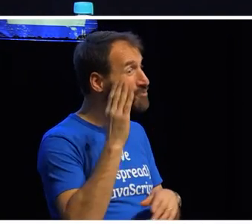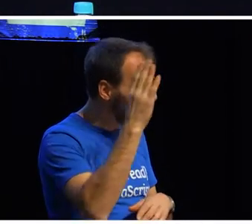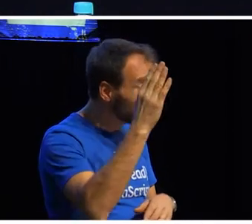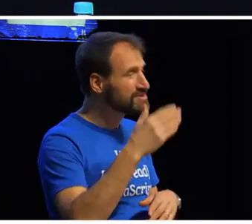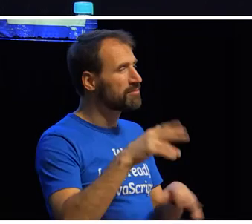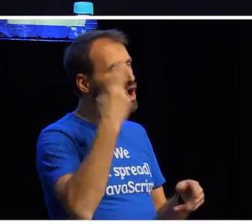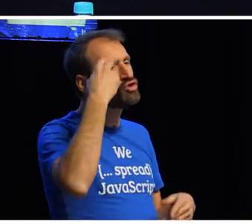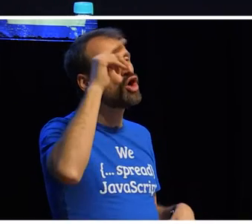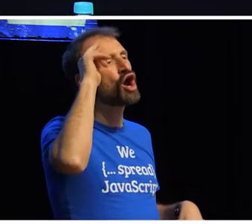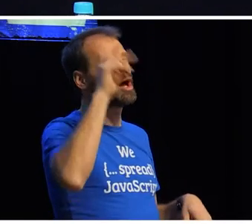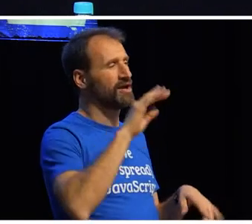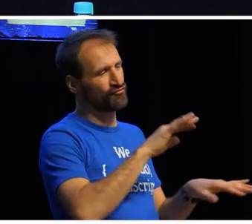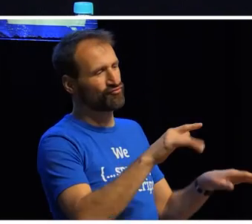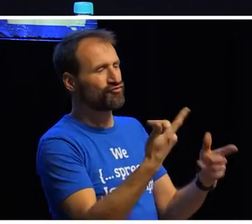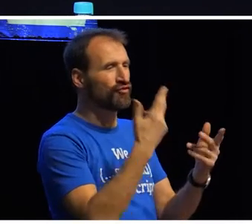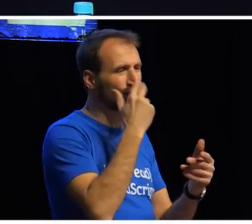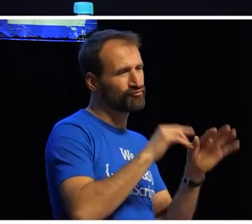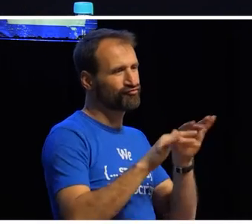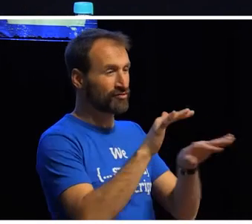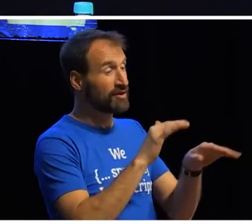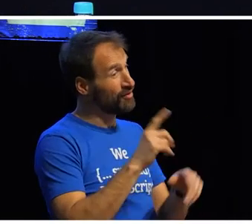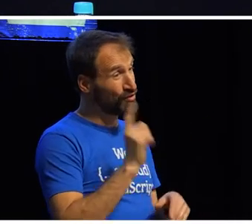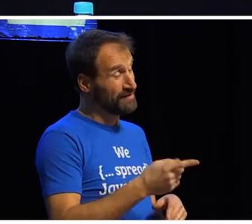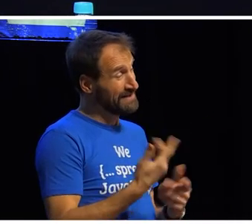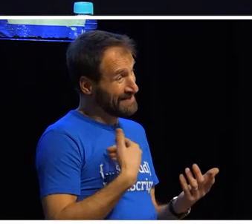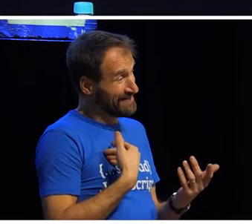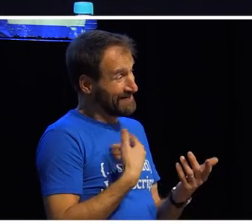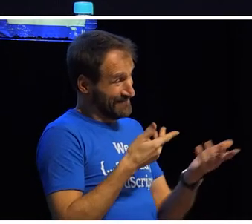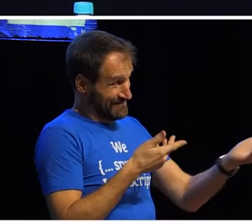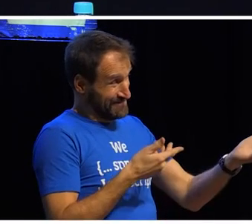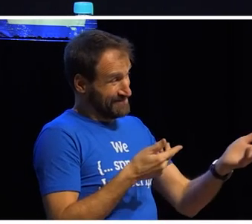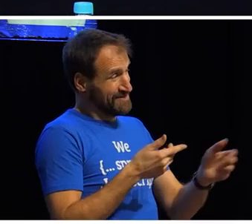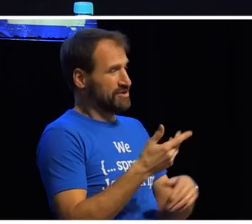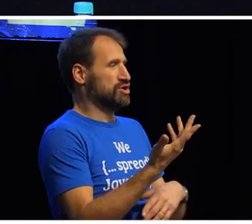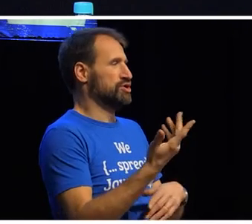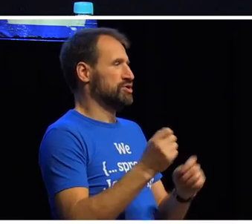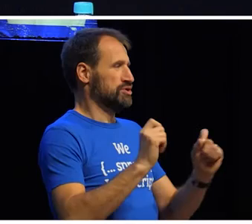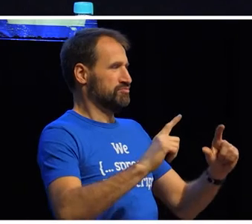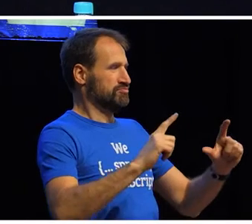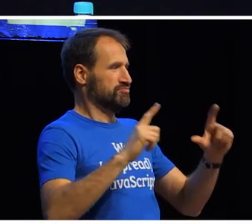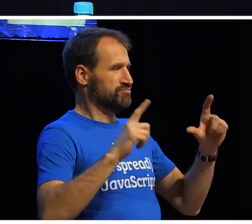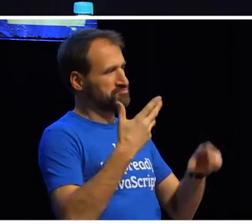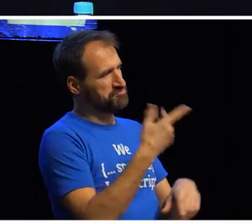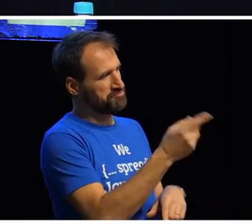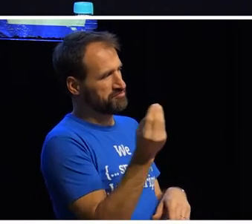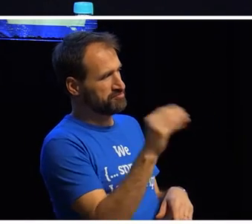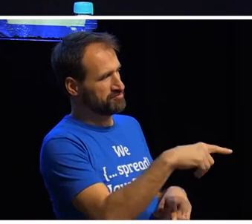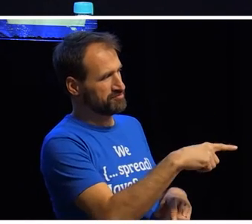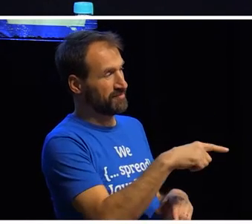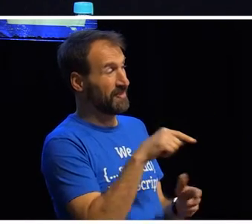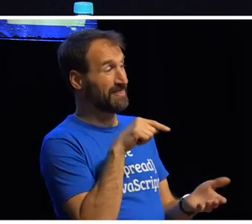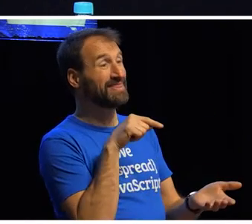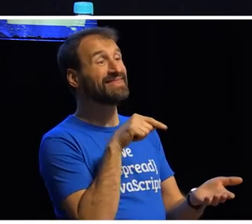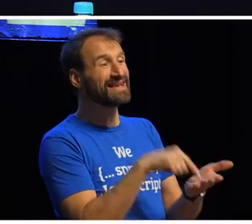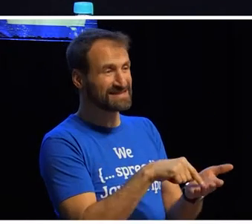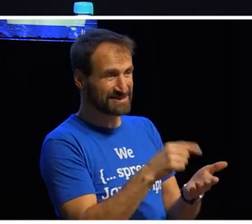HTML mistakes and if I come here say after this eight and I say I'm just gonna zoom in further and I add the word this so the browser sort of